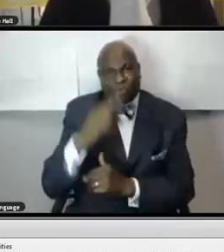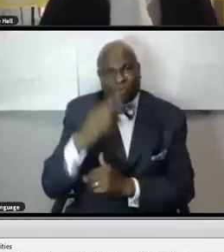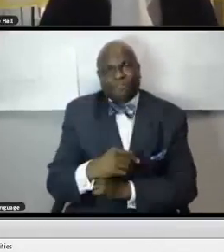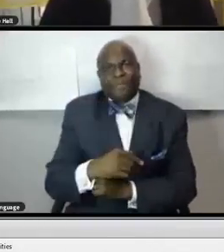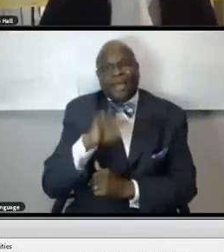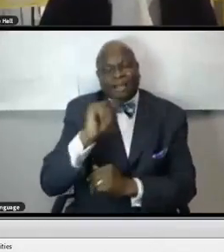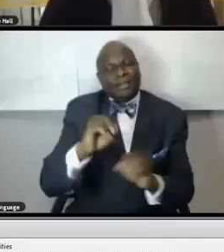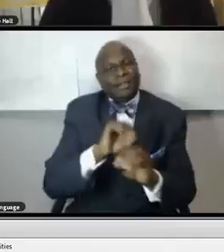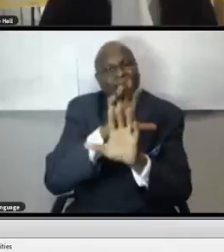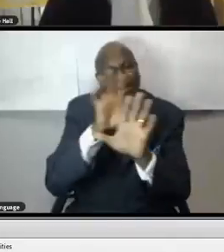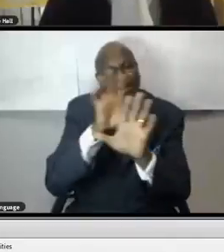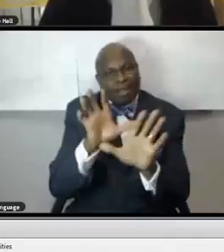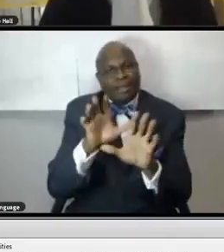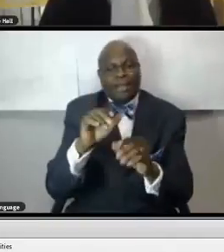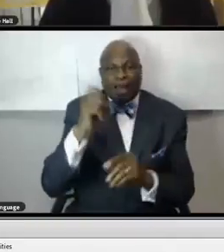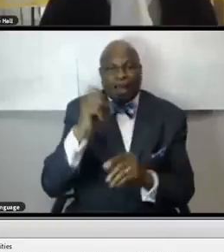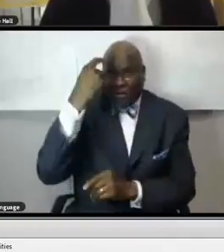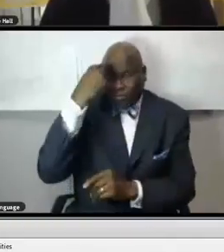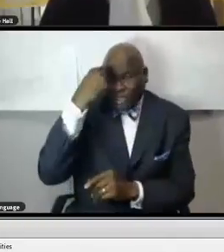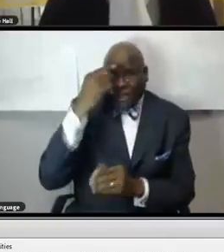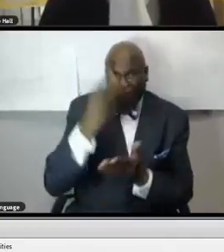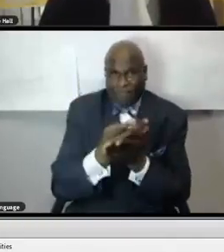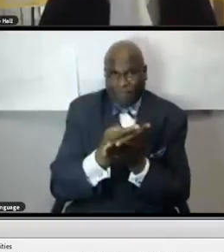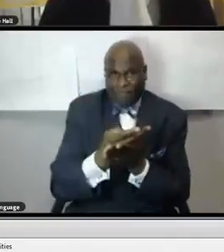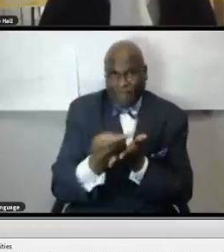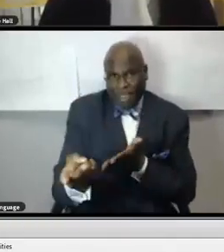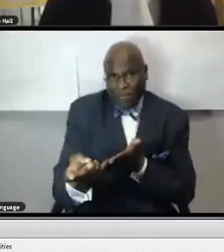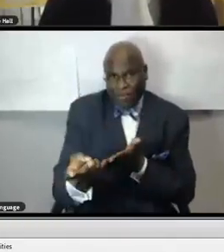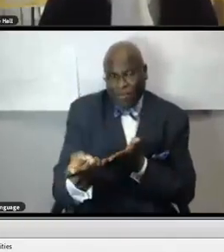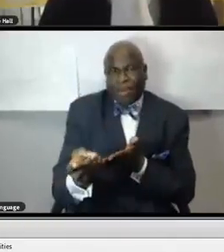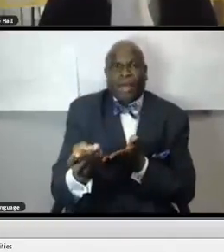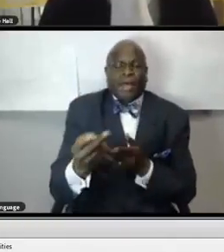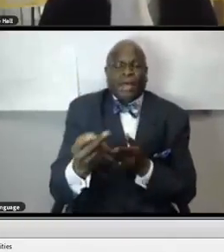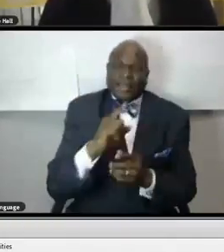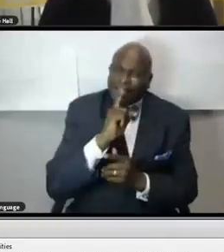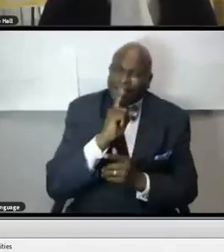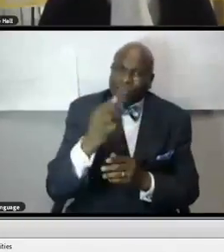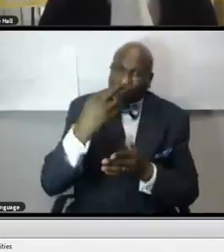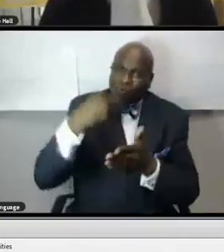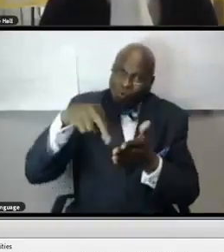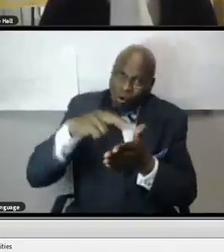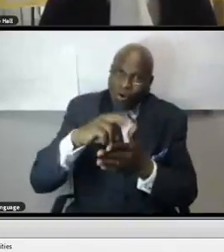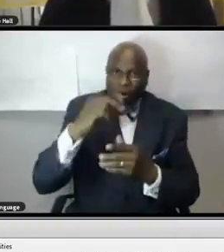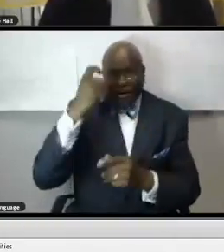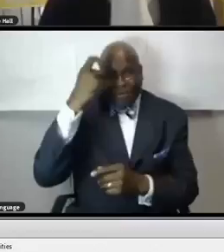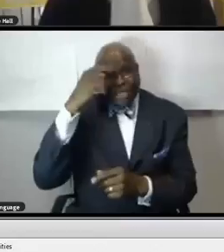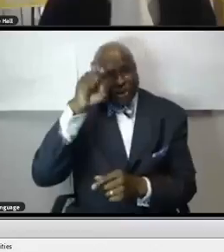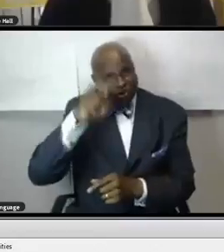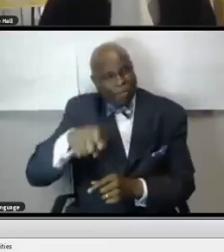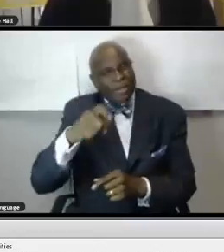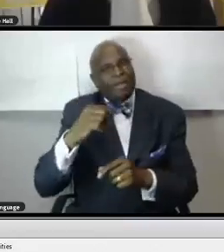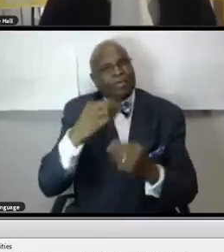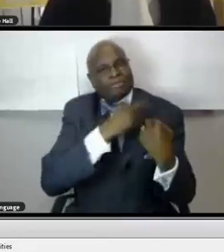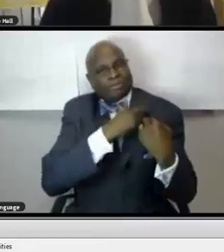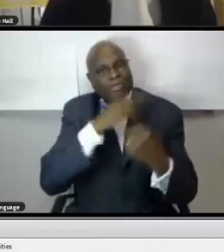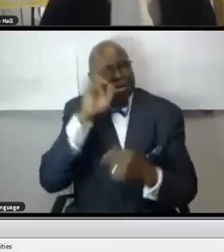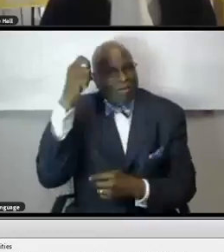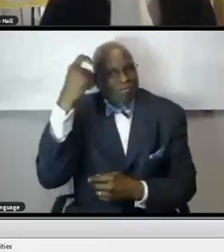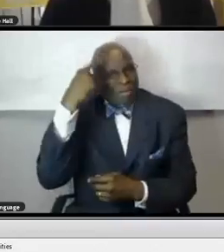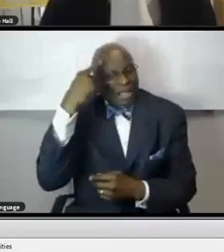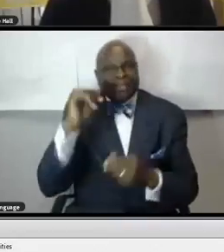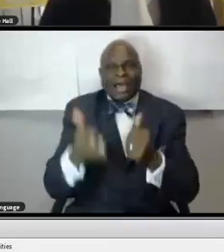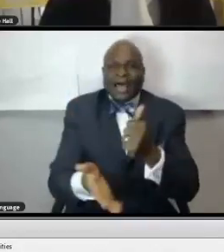that clearly governments have failed. It is the role of government, and should be the role of government, to help